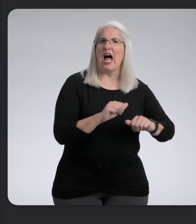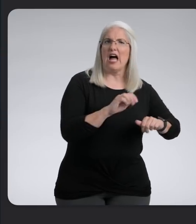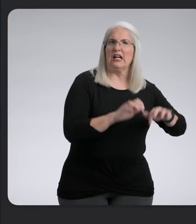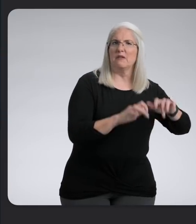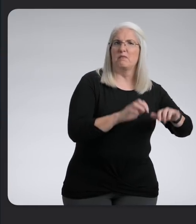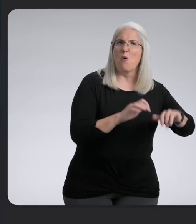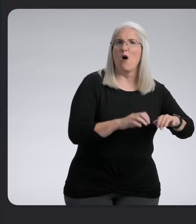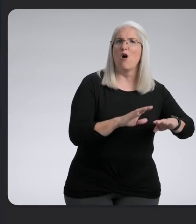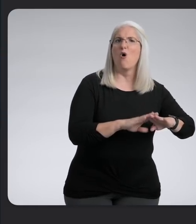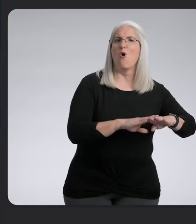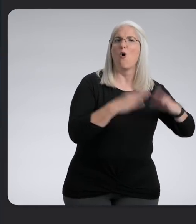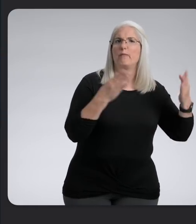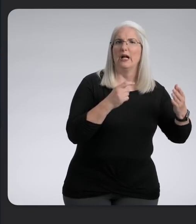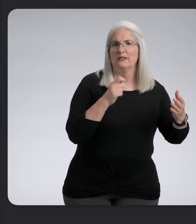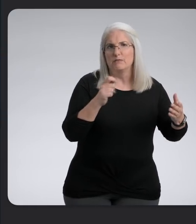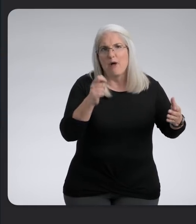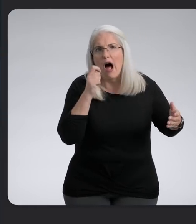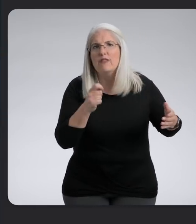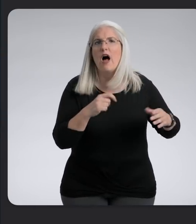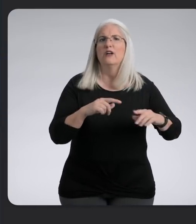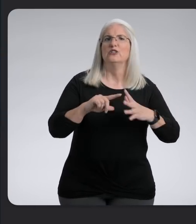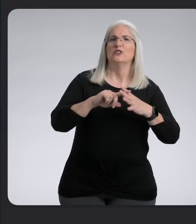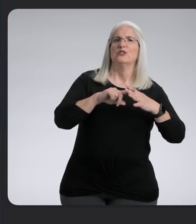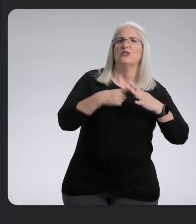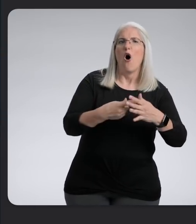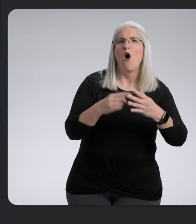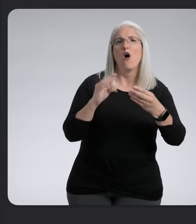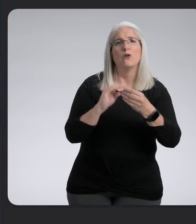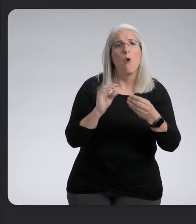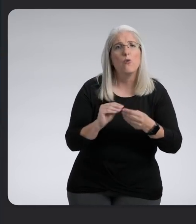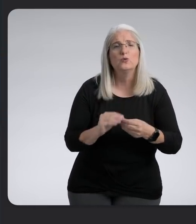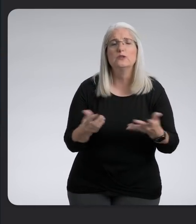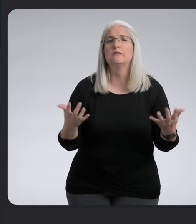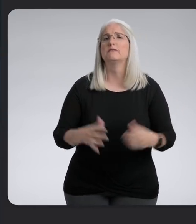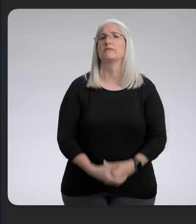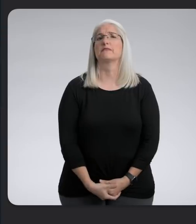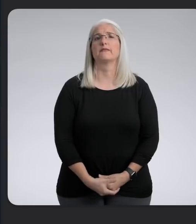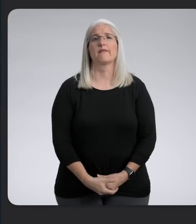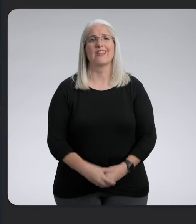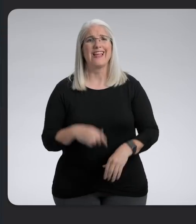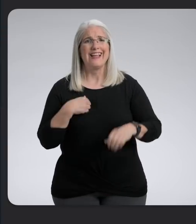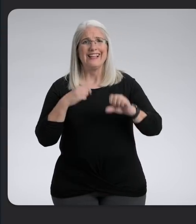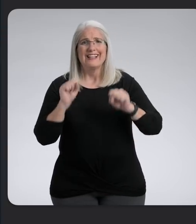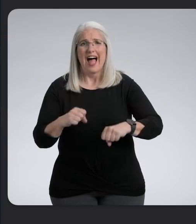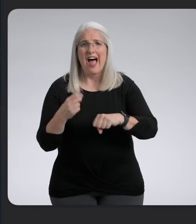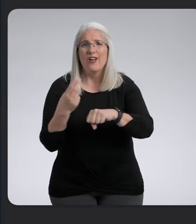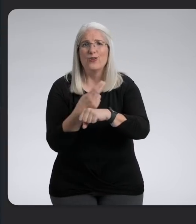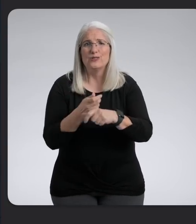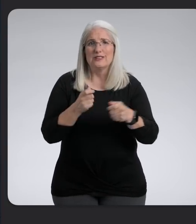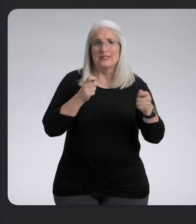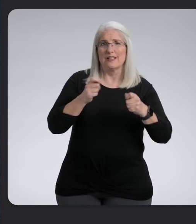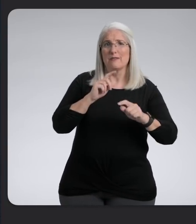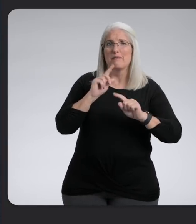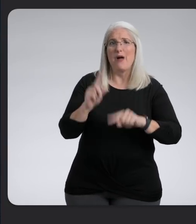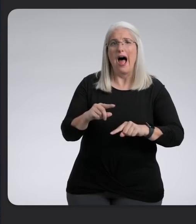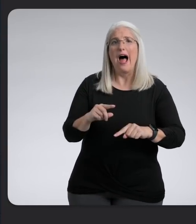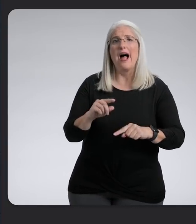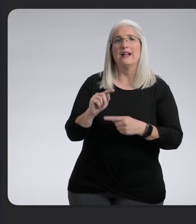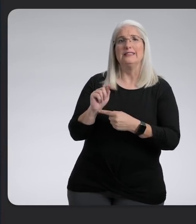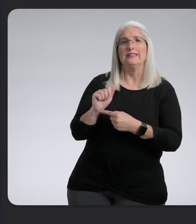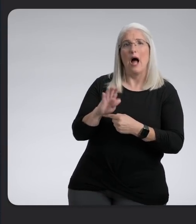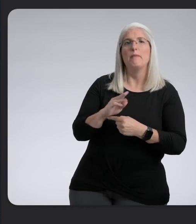and say, Launch Notes, and even use Command-Tab to switch back to Procreate. This is